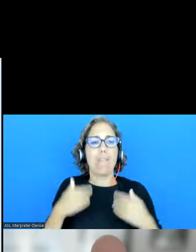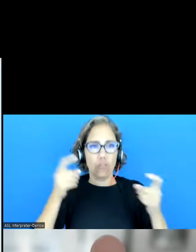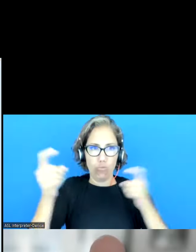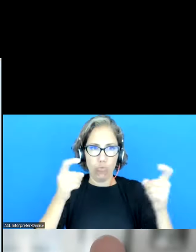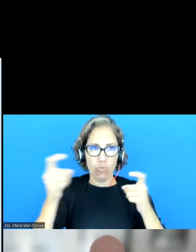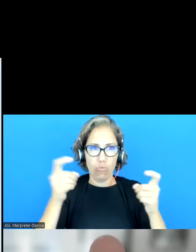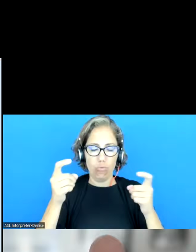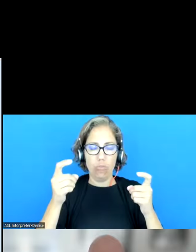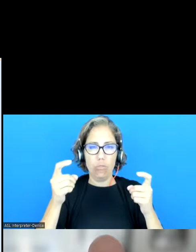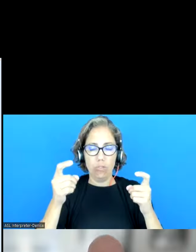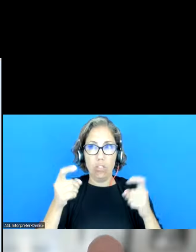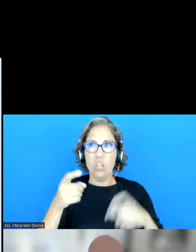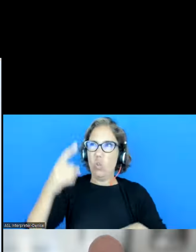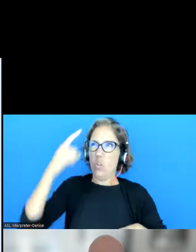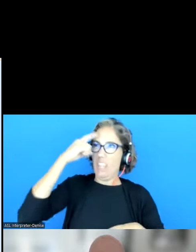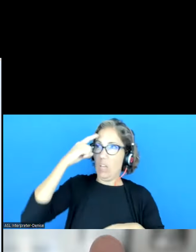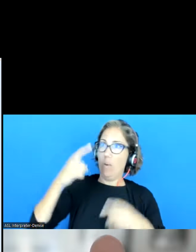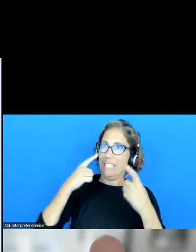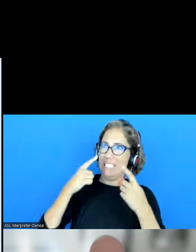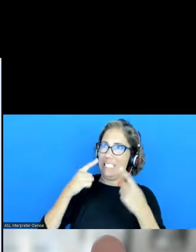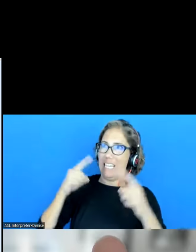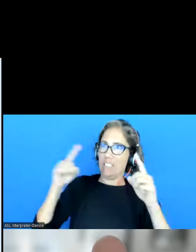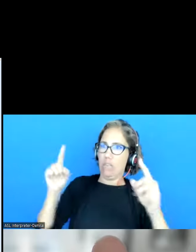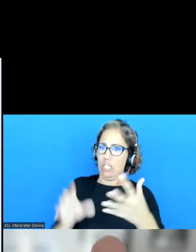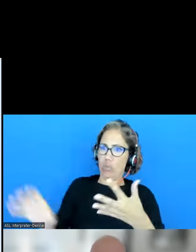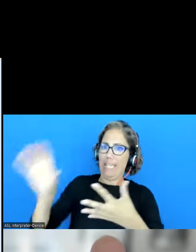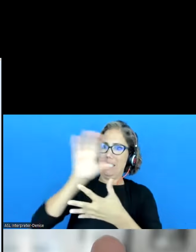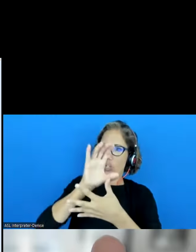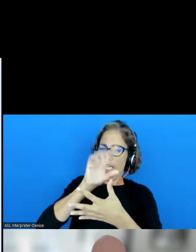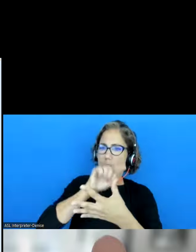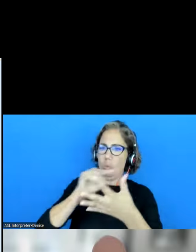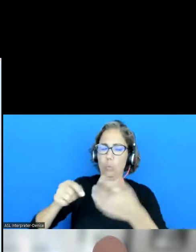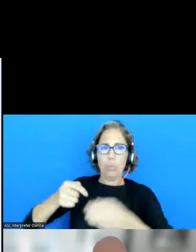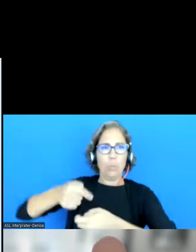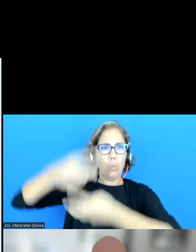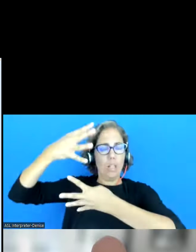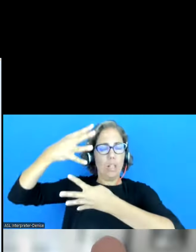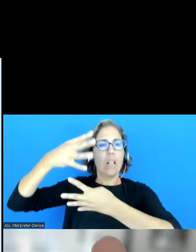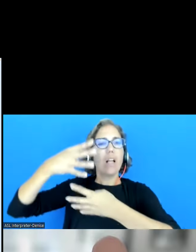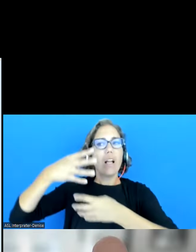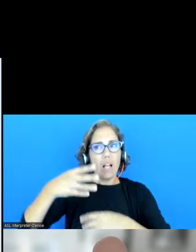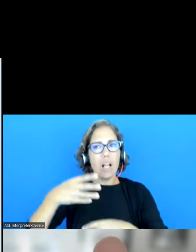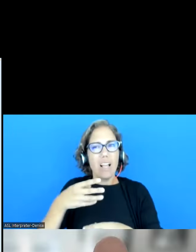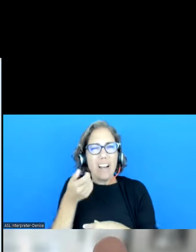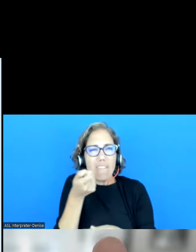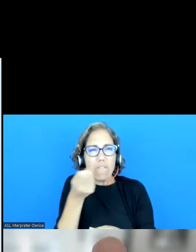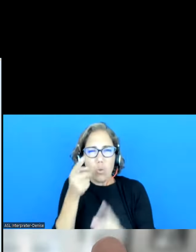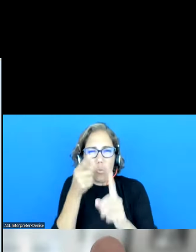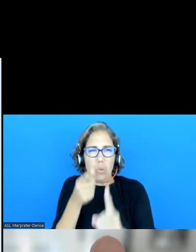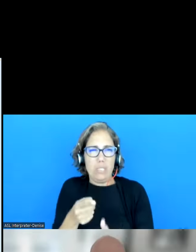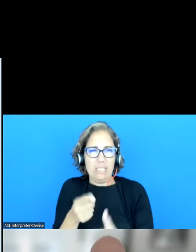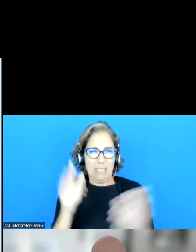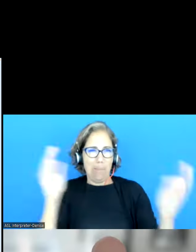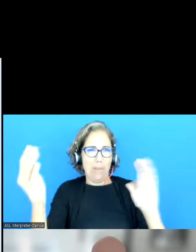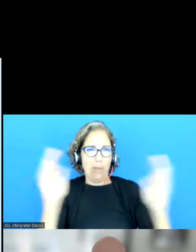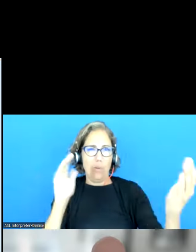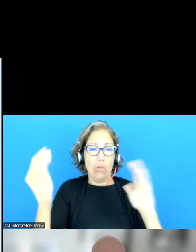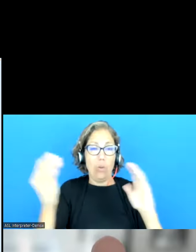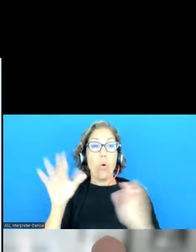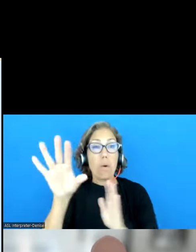When you think about the number of success criteria that Michele showed earlier, those few bullets are just a few, and we pick these because